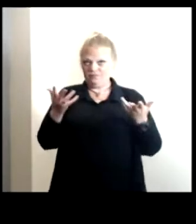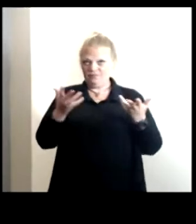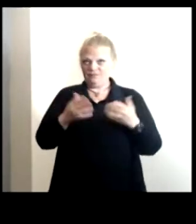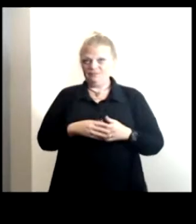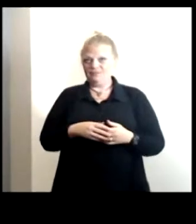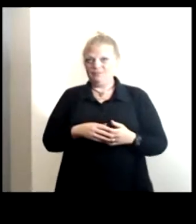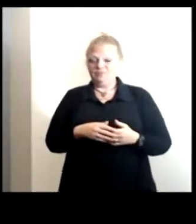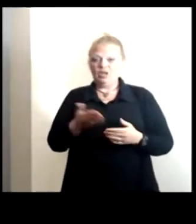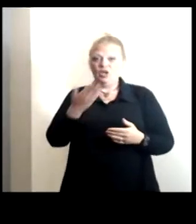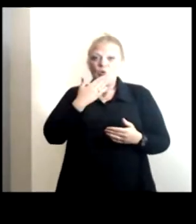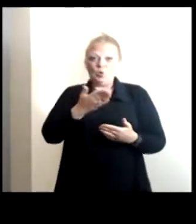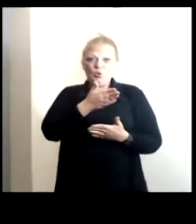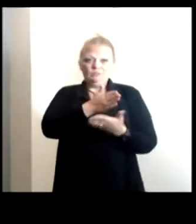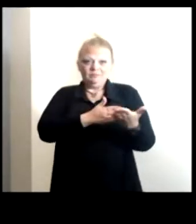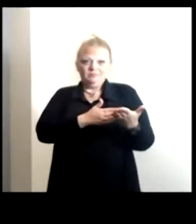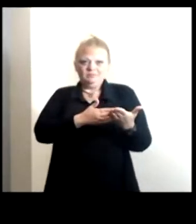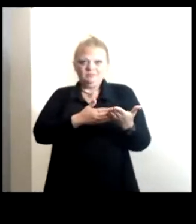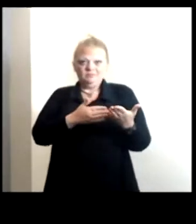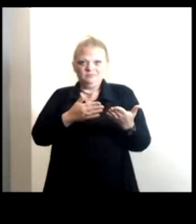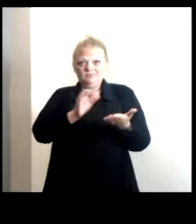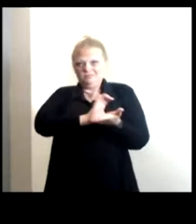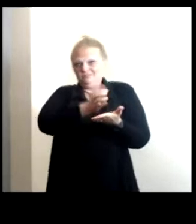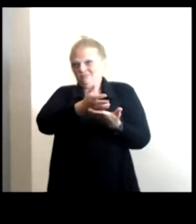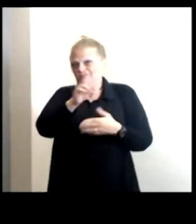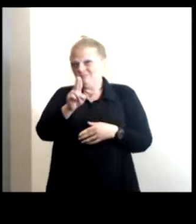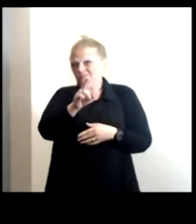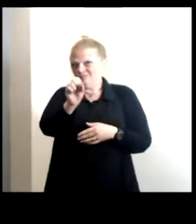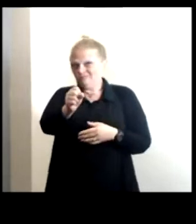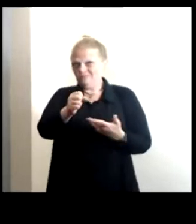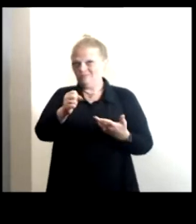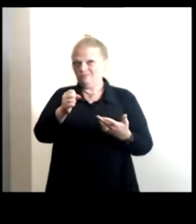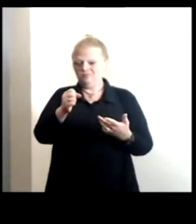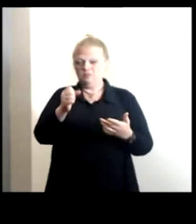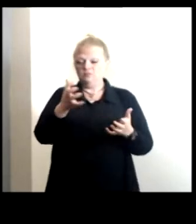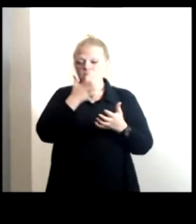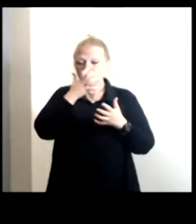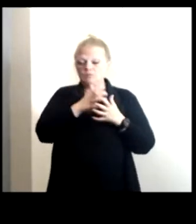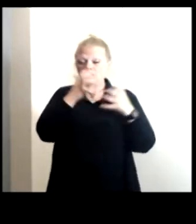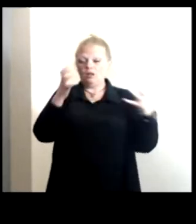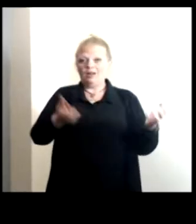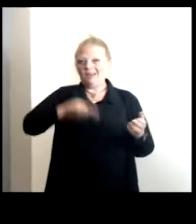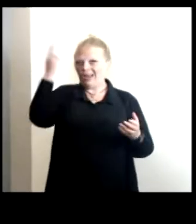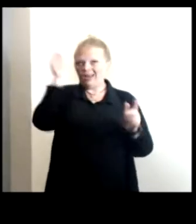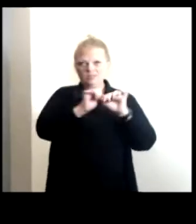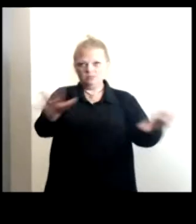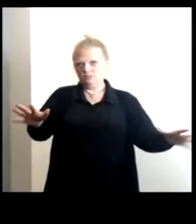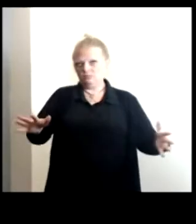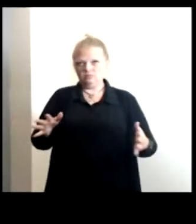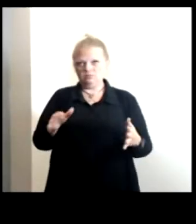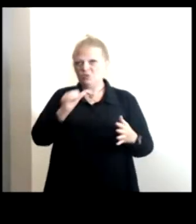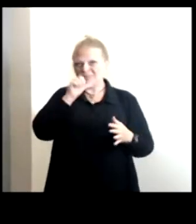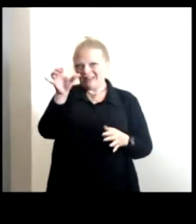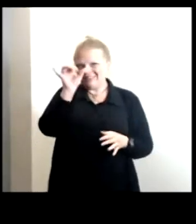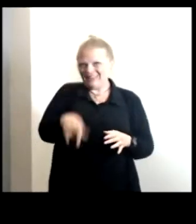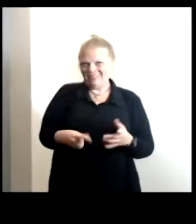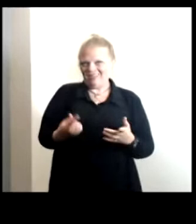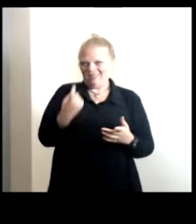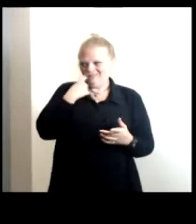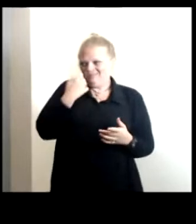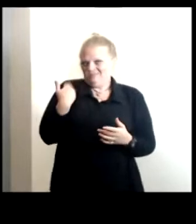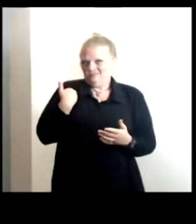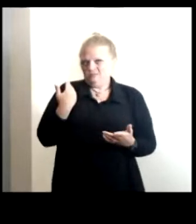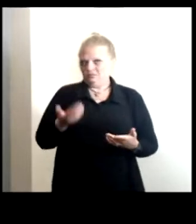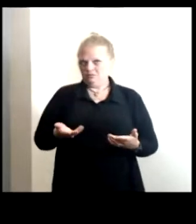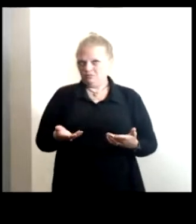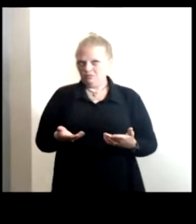in a good portion of the United States is exceptionally high transmission rates. And it was not like this earlier in the year.